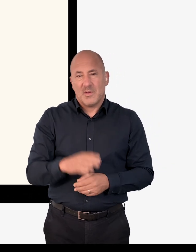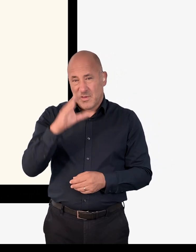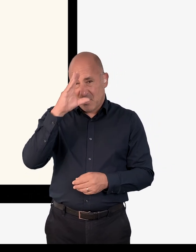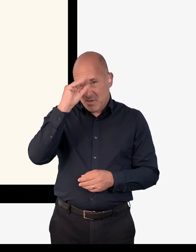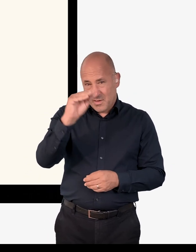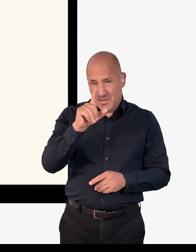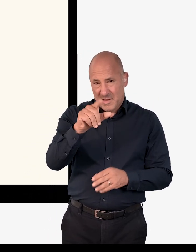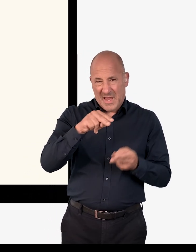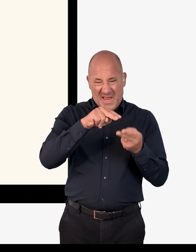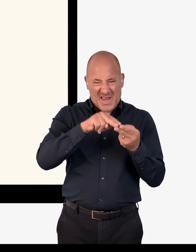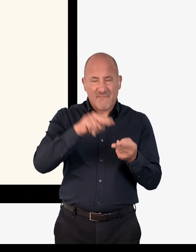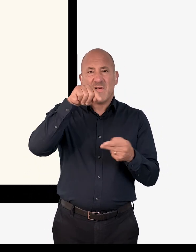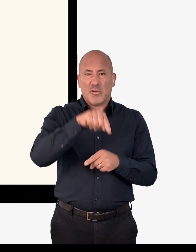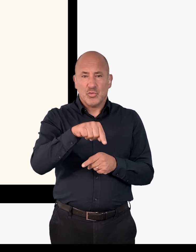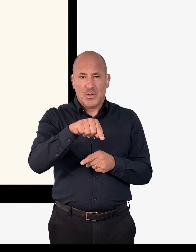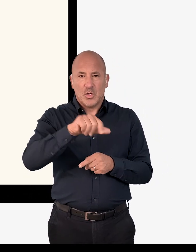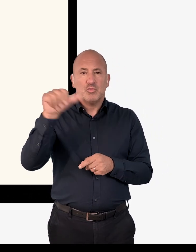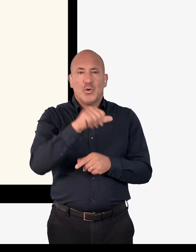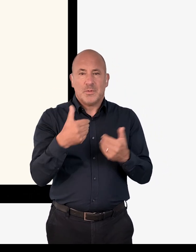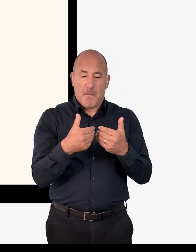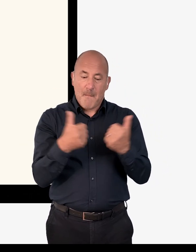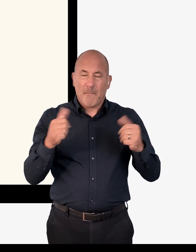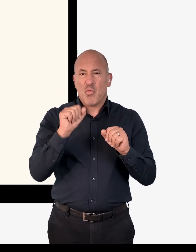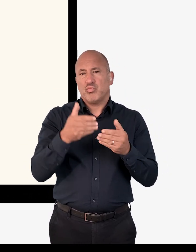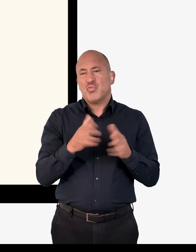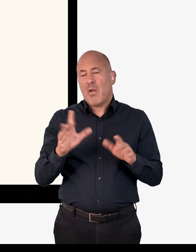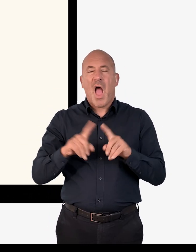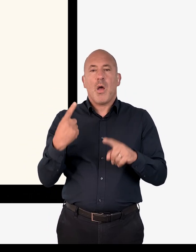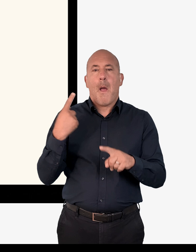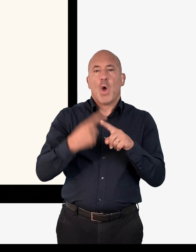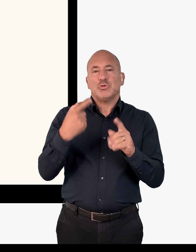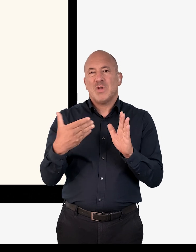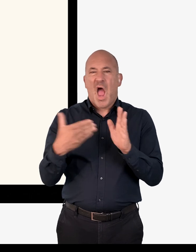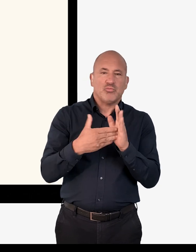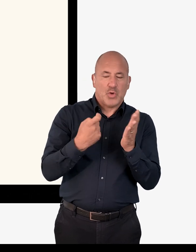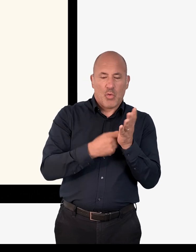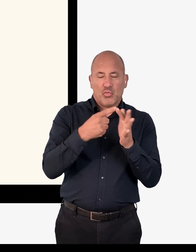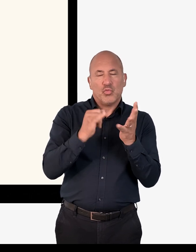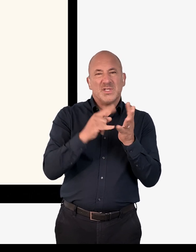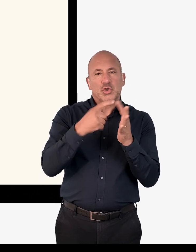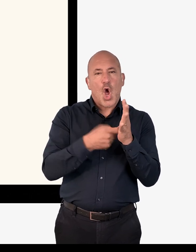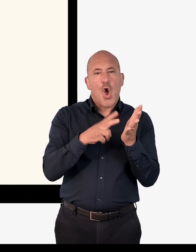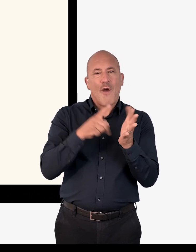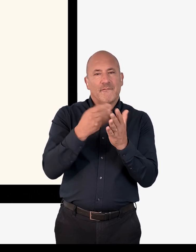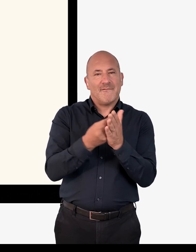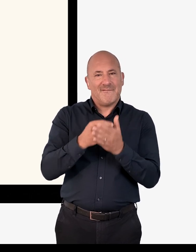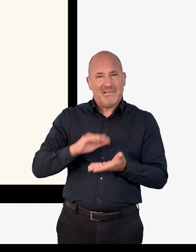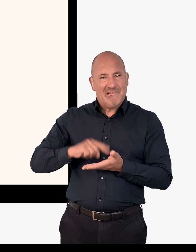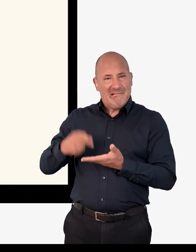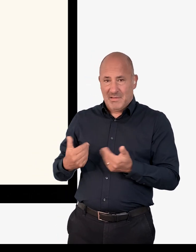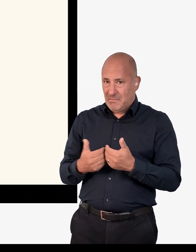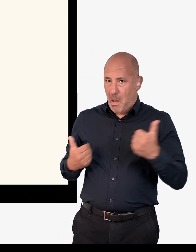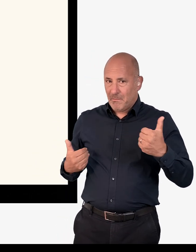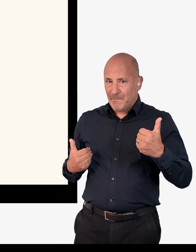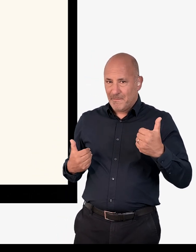how it has been calculated. Please be aware that inflation should be considered as separate from general